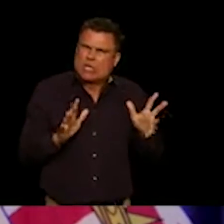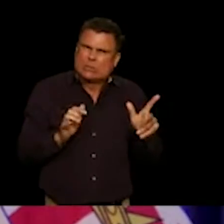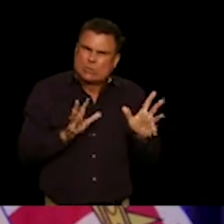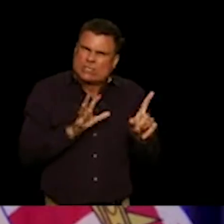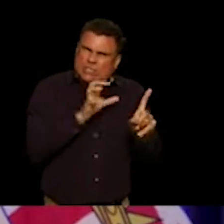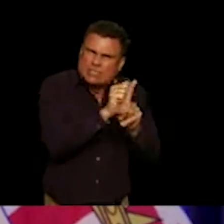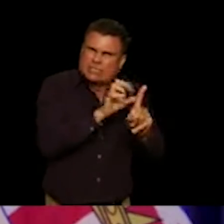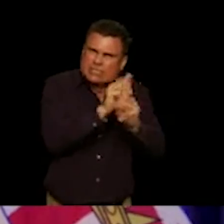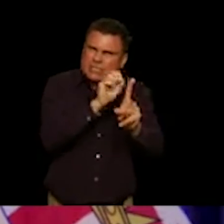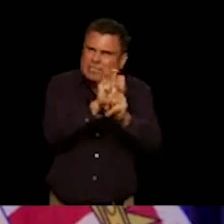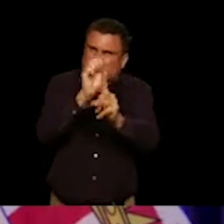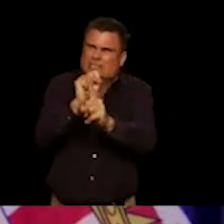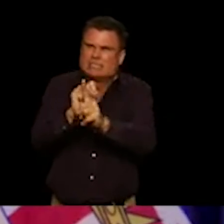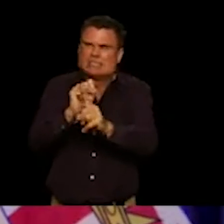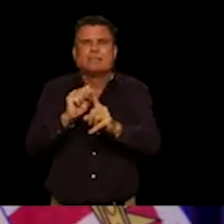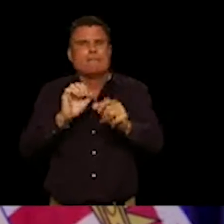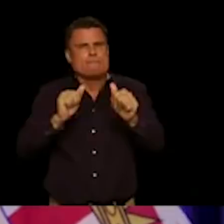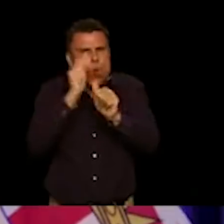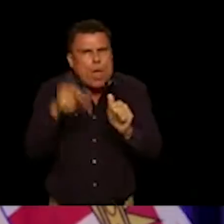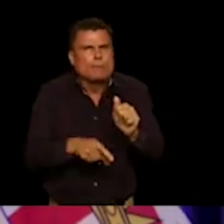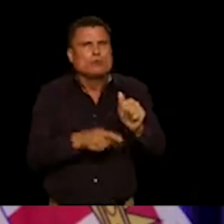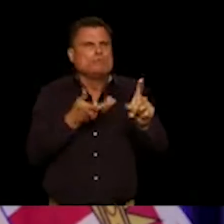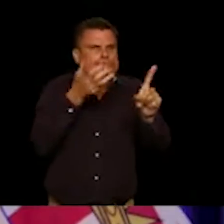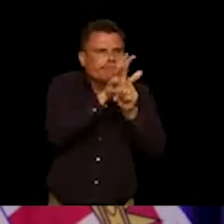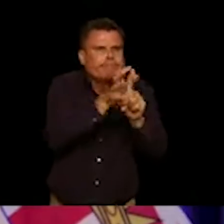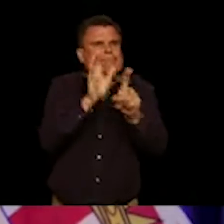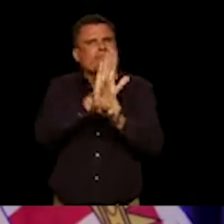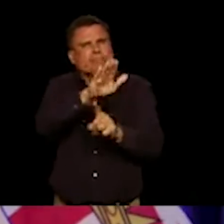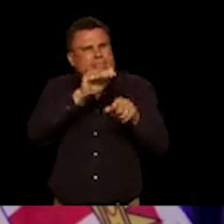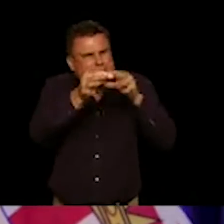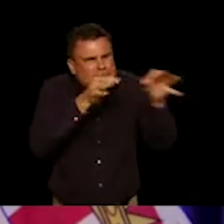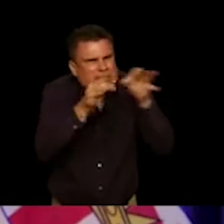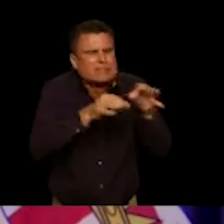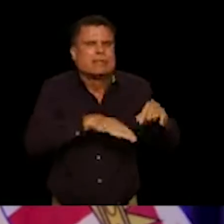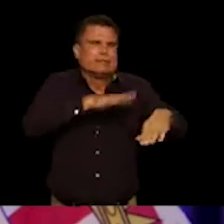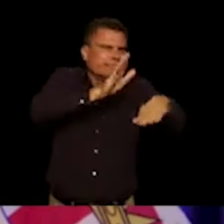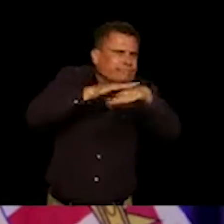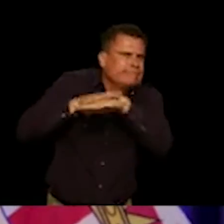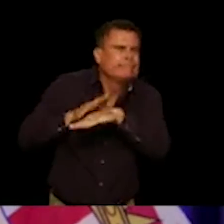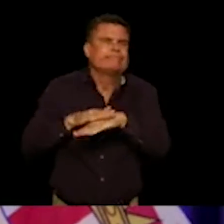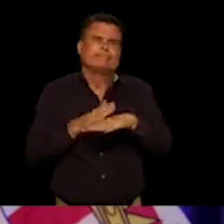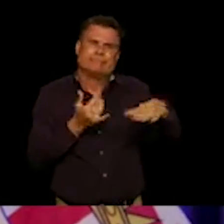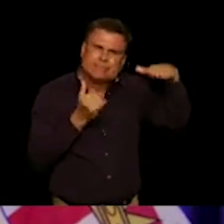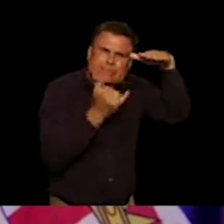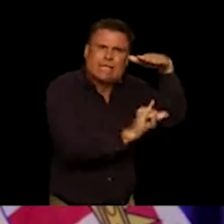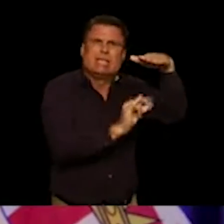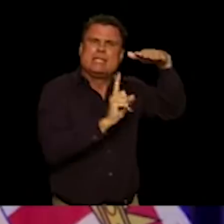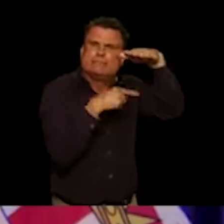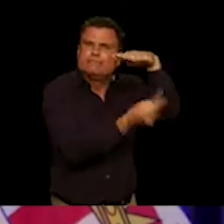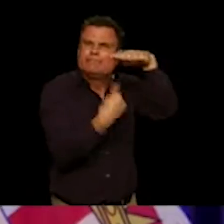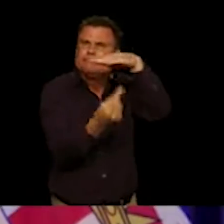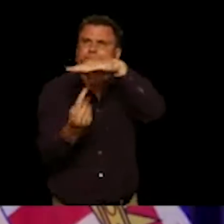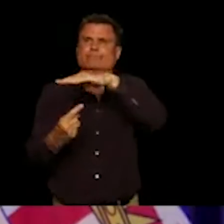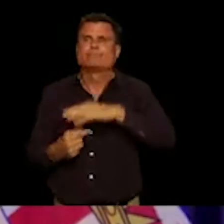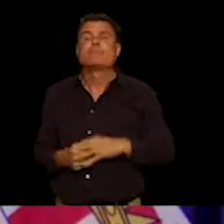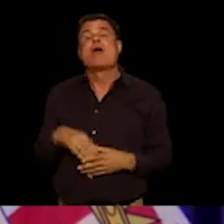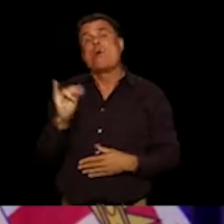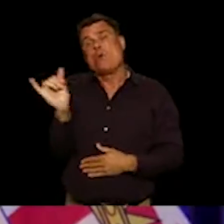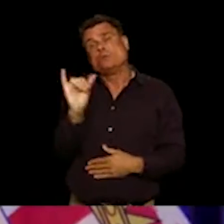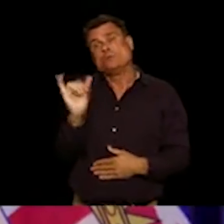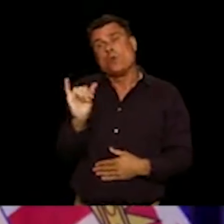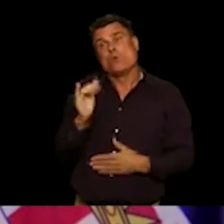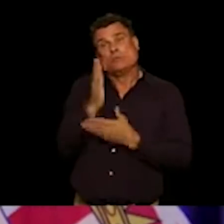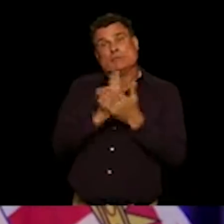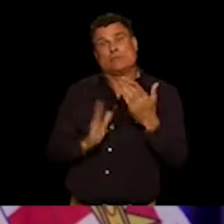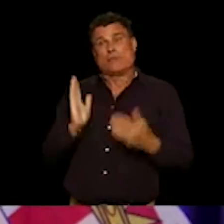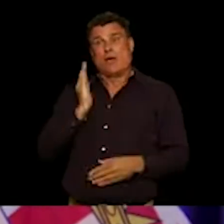go out to the teams across the province. So this is a welcome surge capacity, and will also allow some of the other important work that